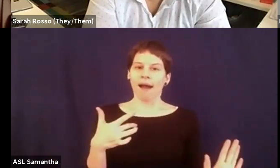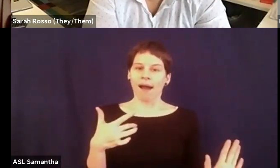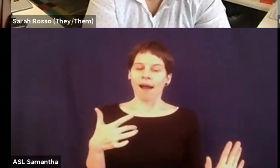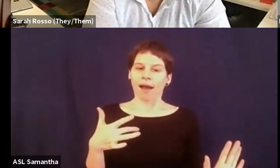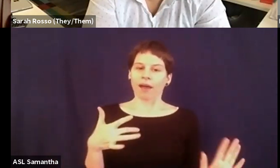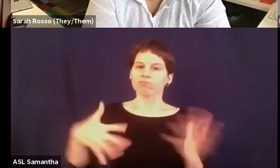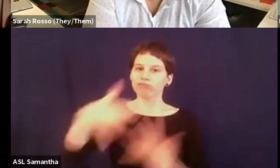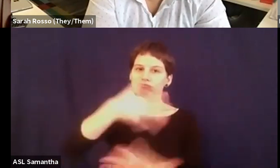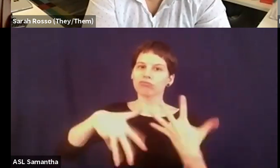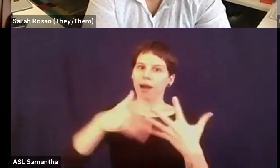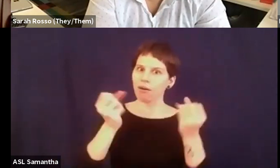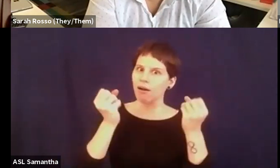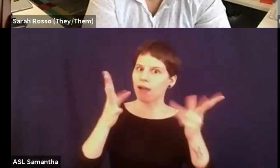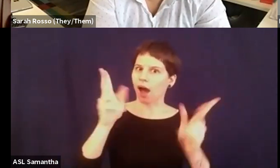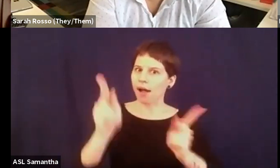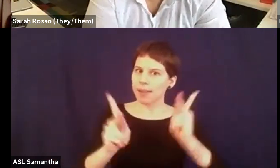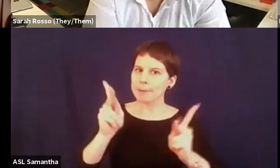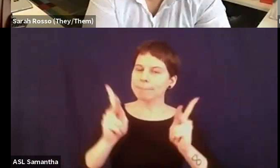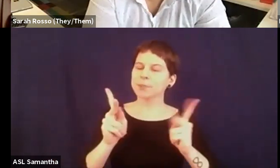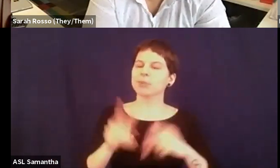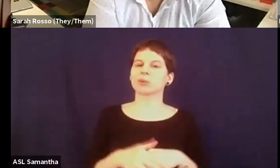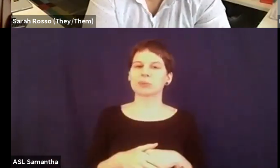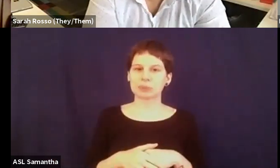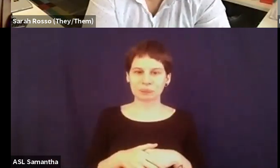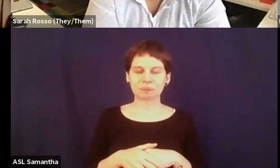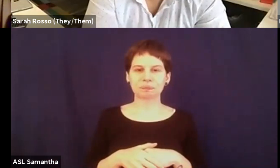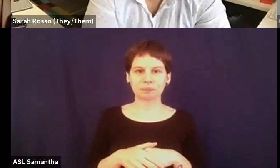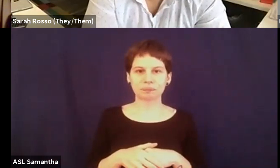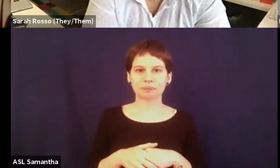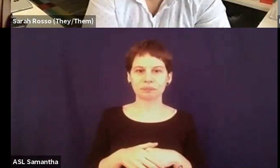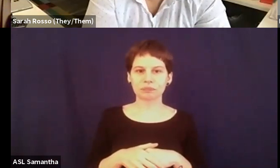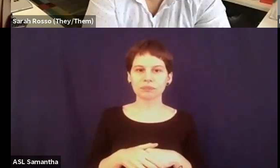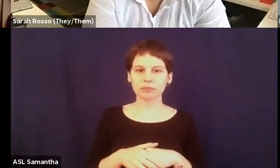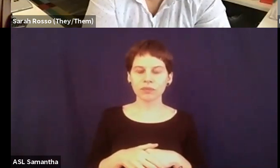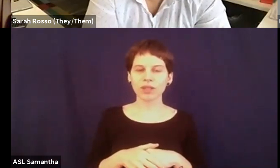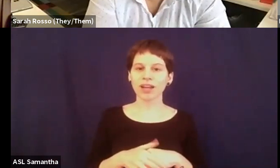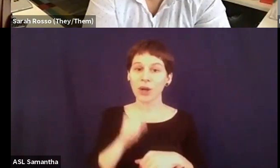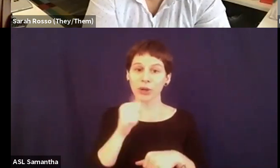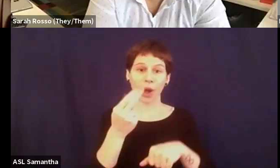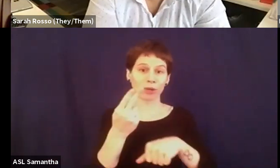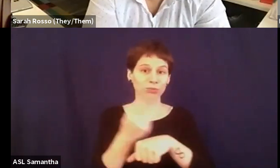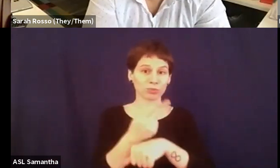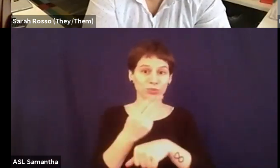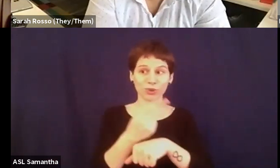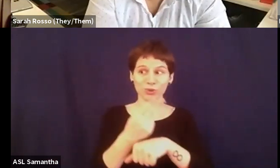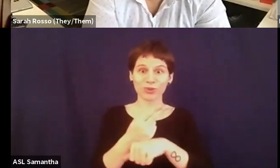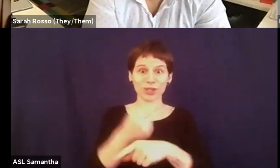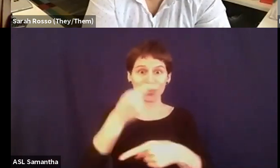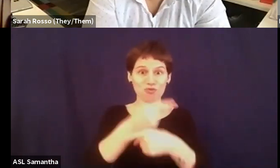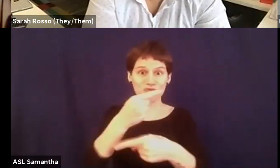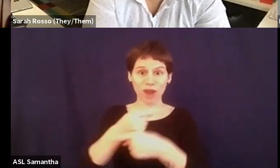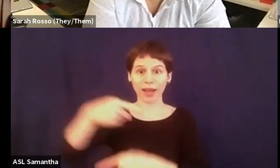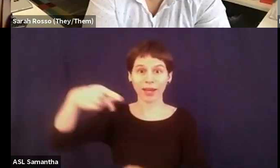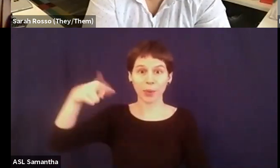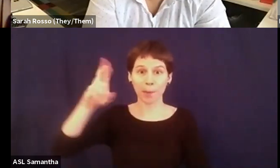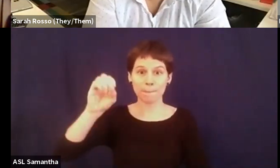lot of people who have been misgendering the person I'm with, and